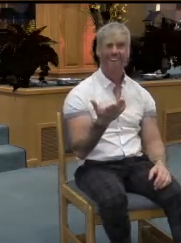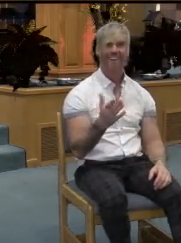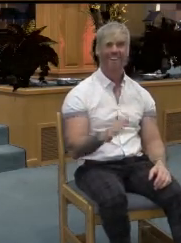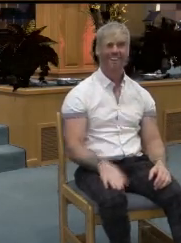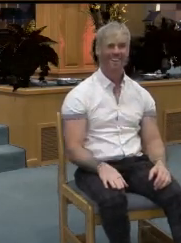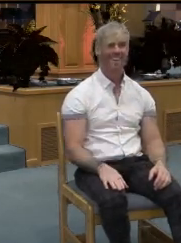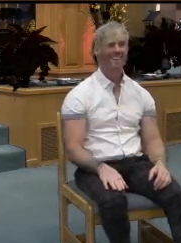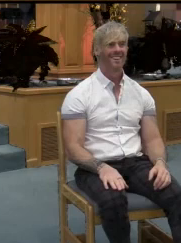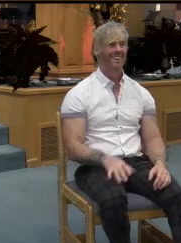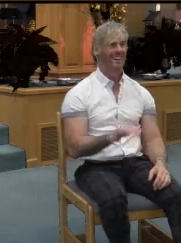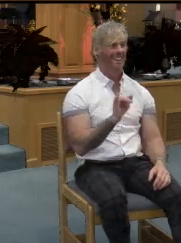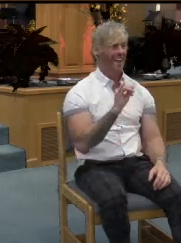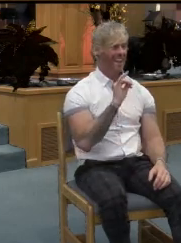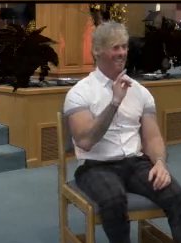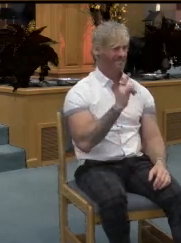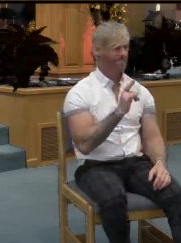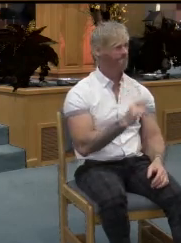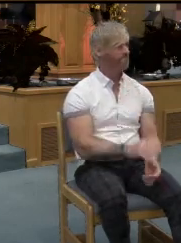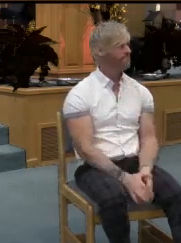That's an anomaly.